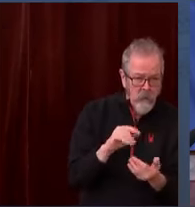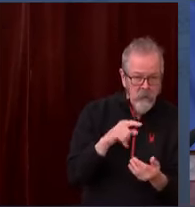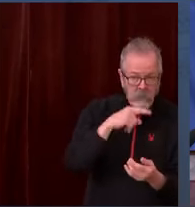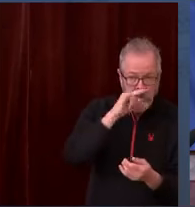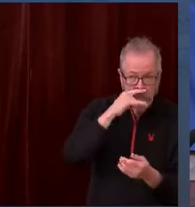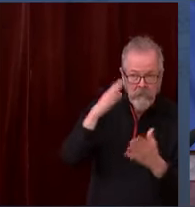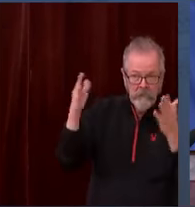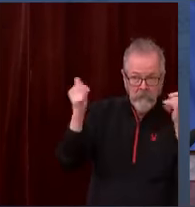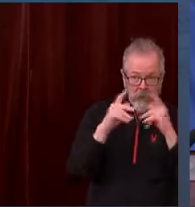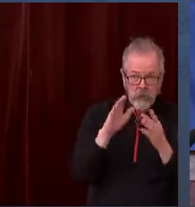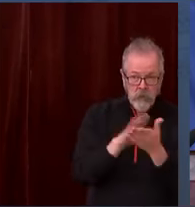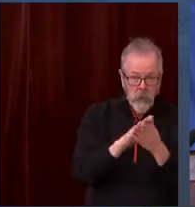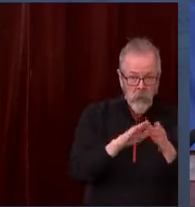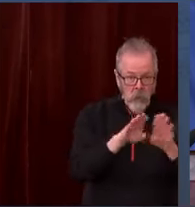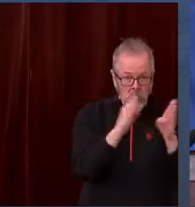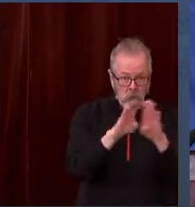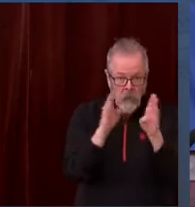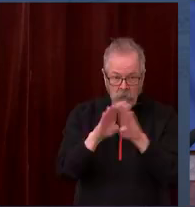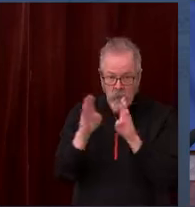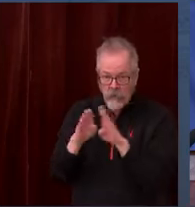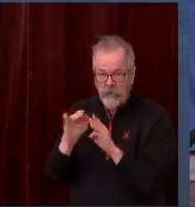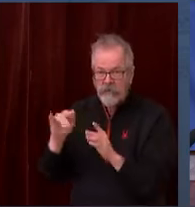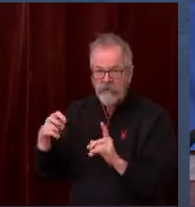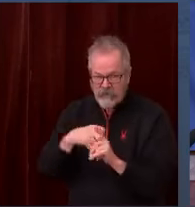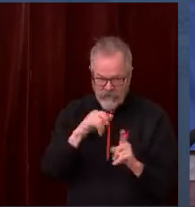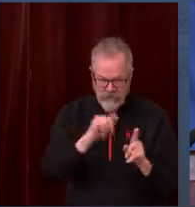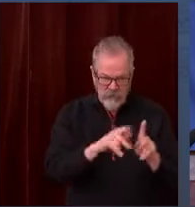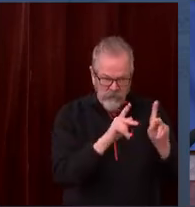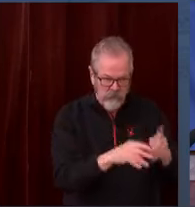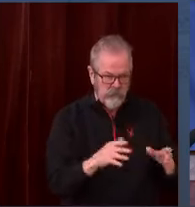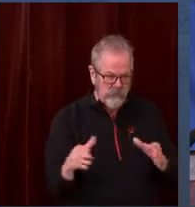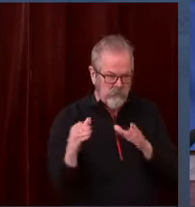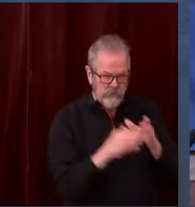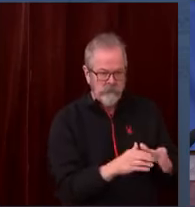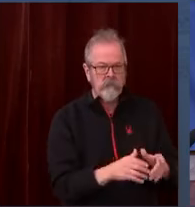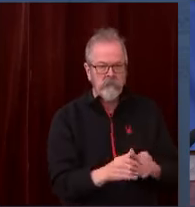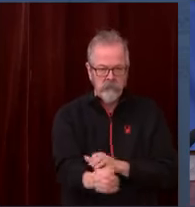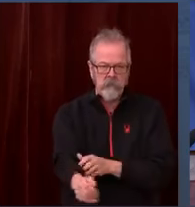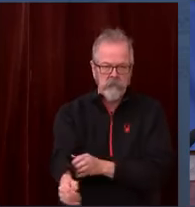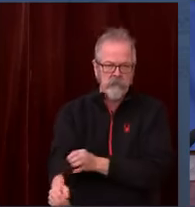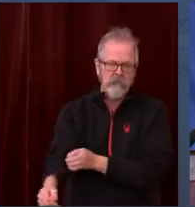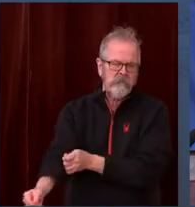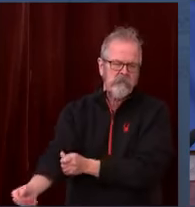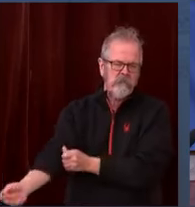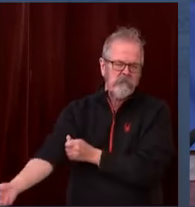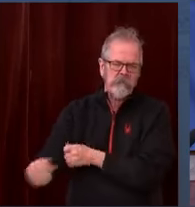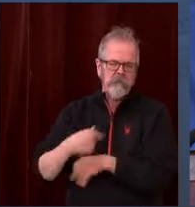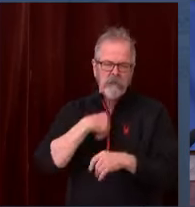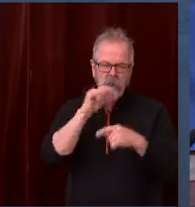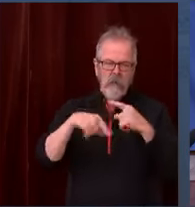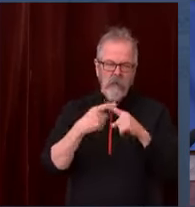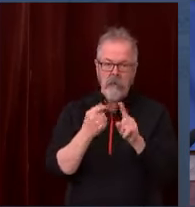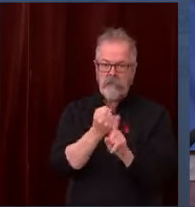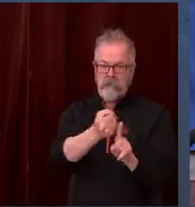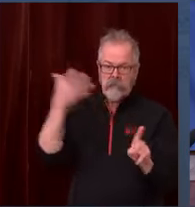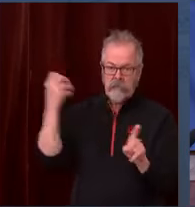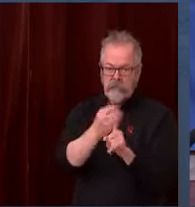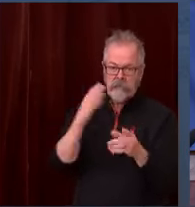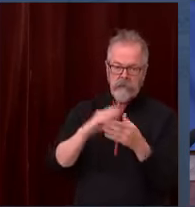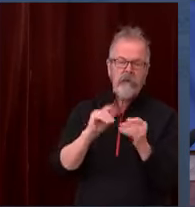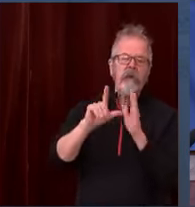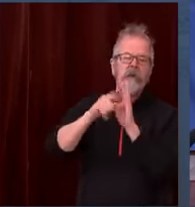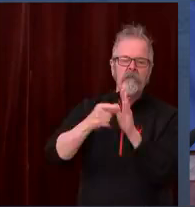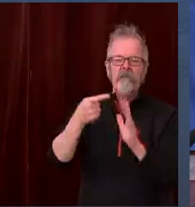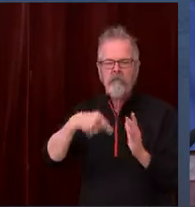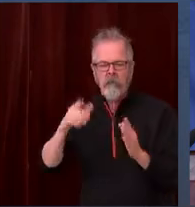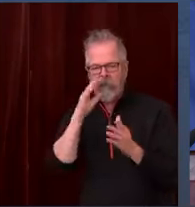days. So I'll have to reserve most of our discussion of that for a couple days from now. We have time for one more question. It comes